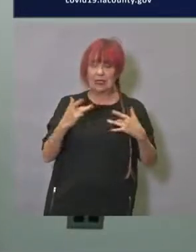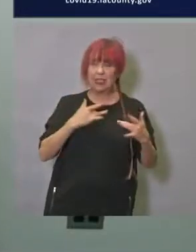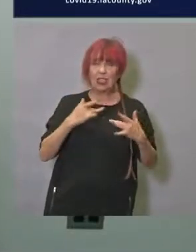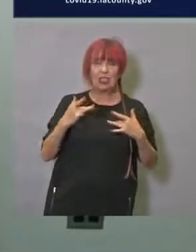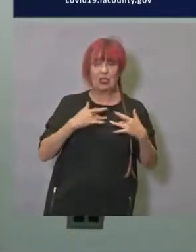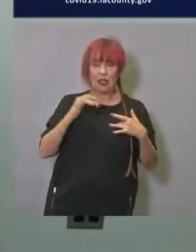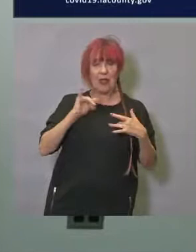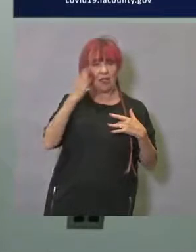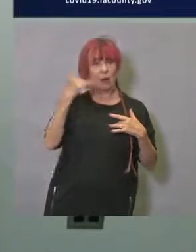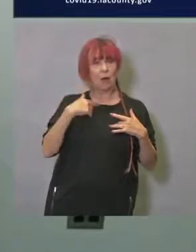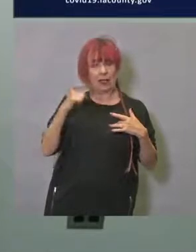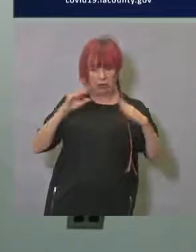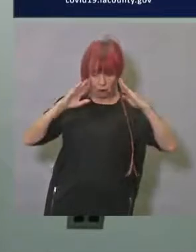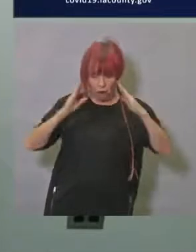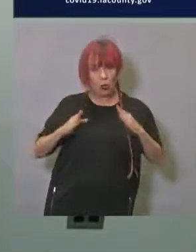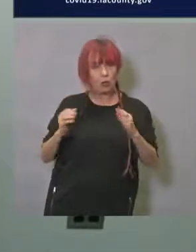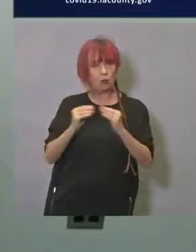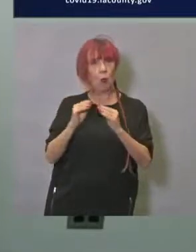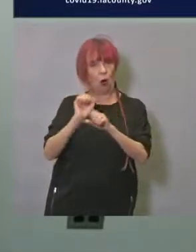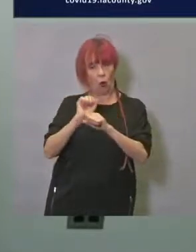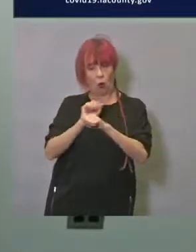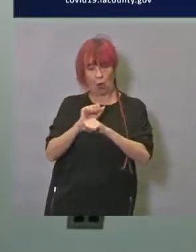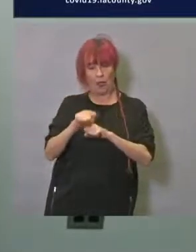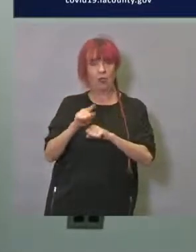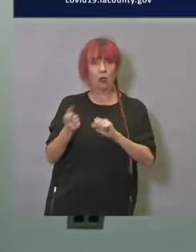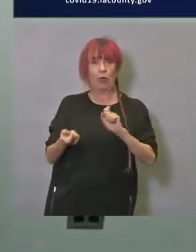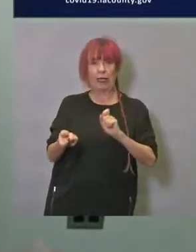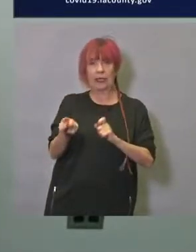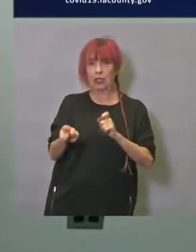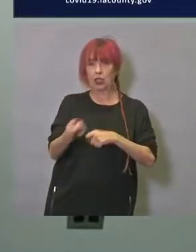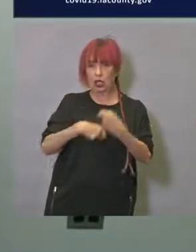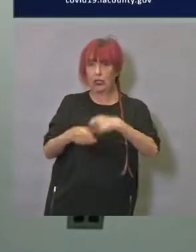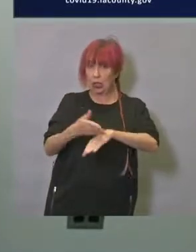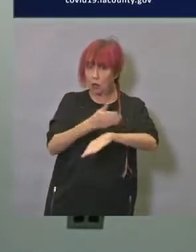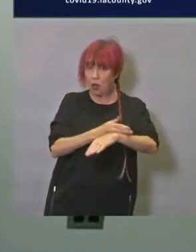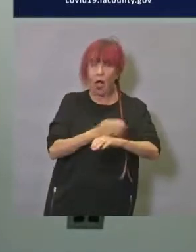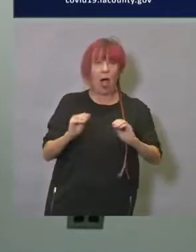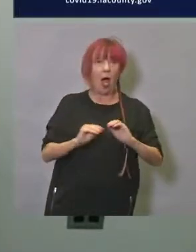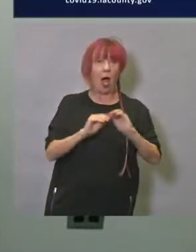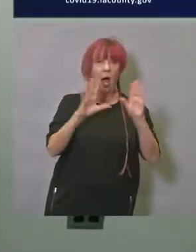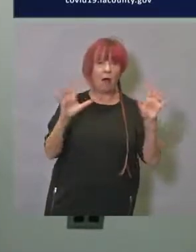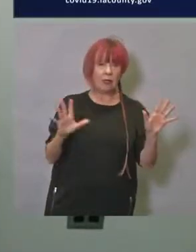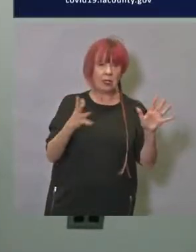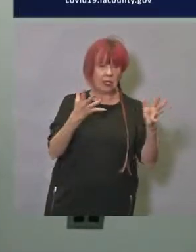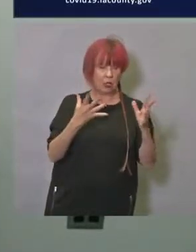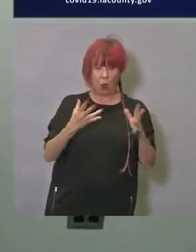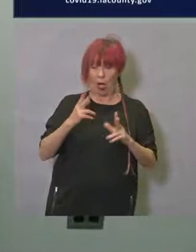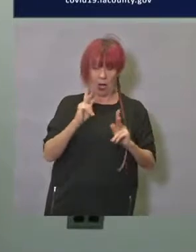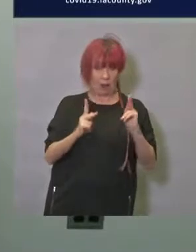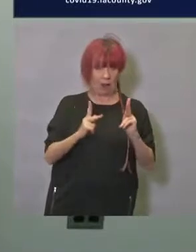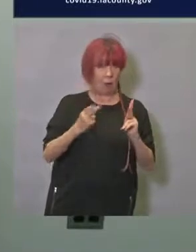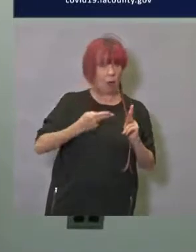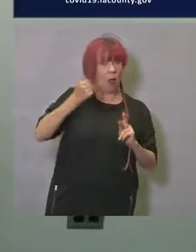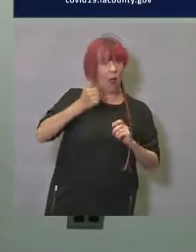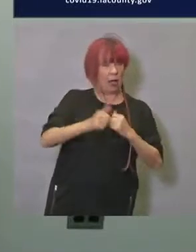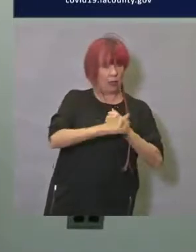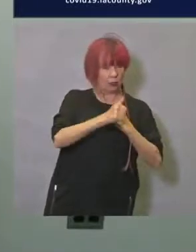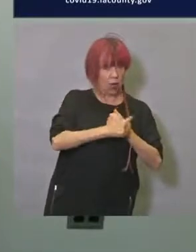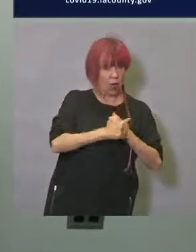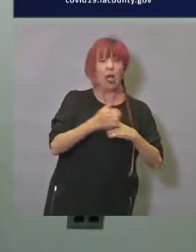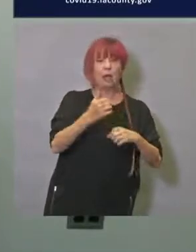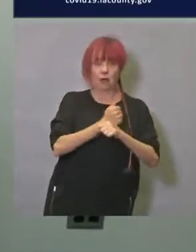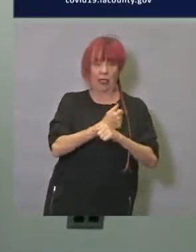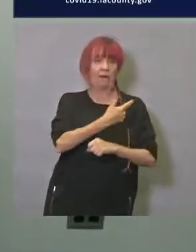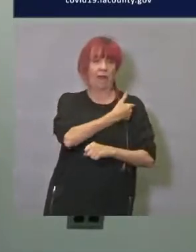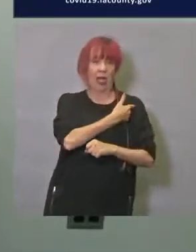lot of additional work so that we flip that around. You obviously want people at highest risk to be getting vaccinated and to